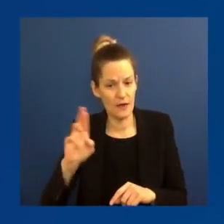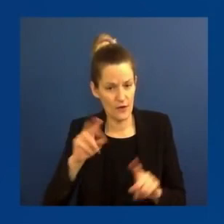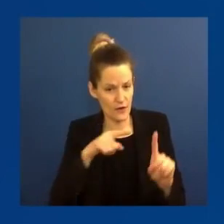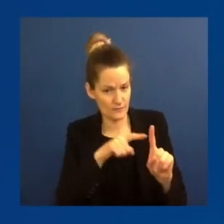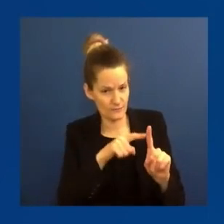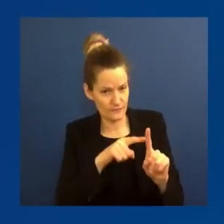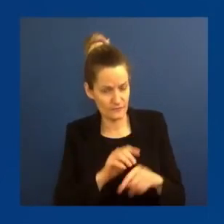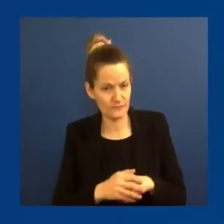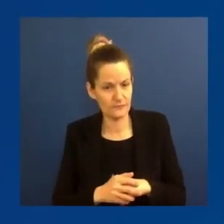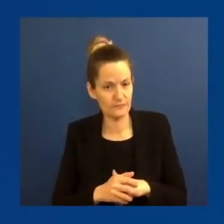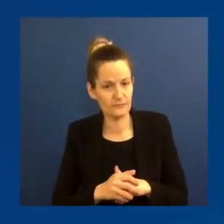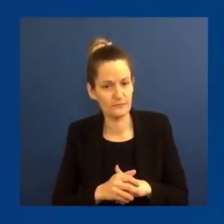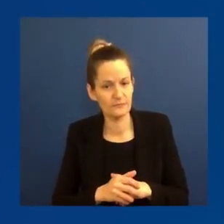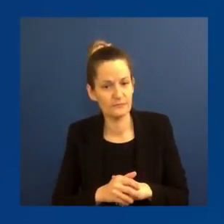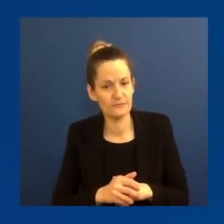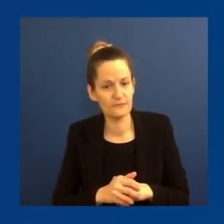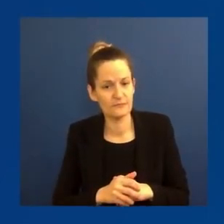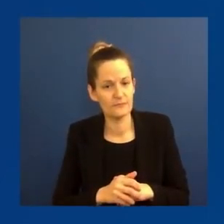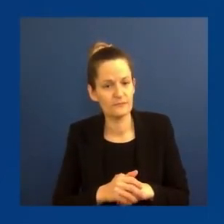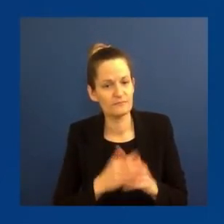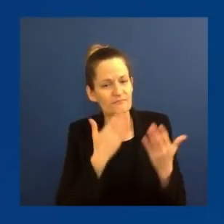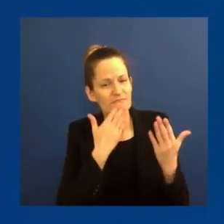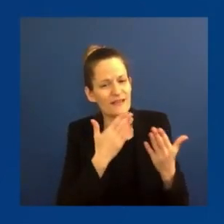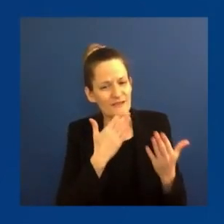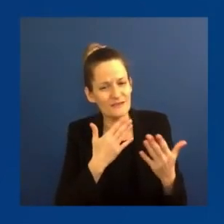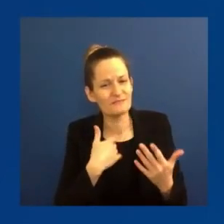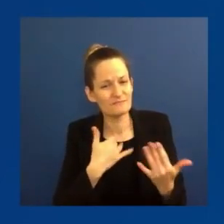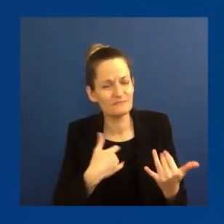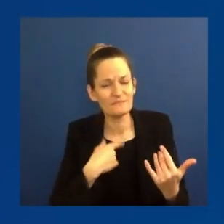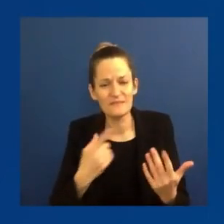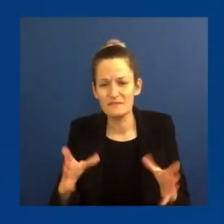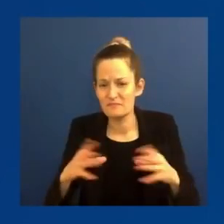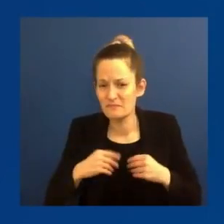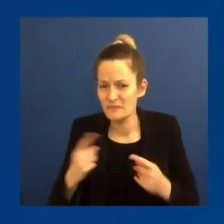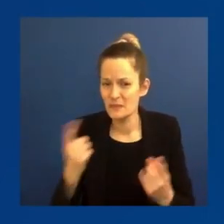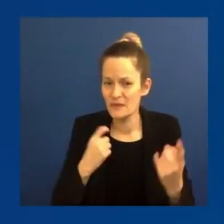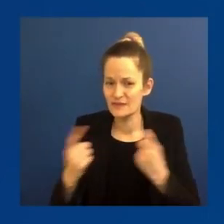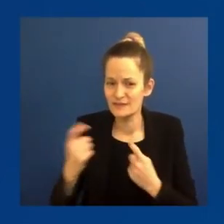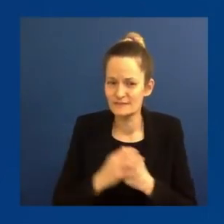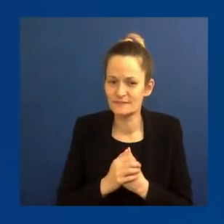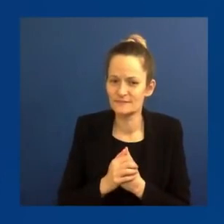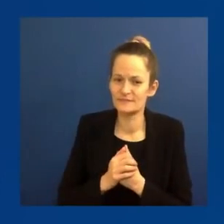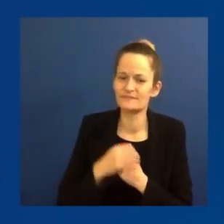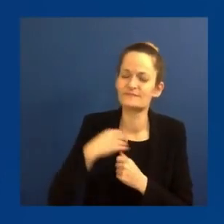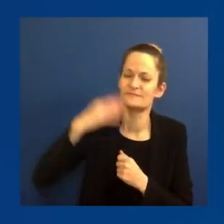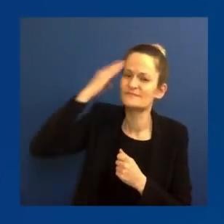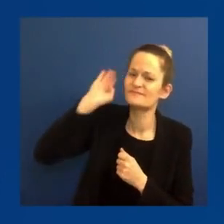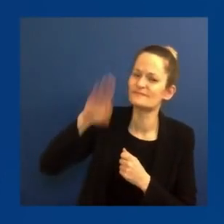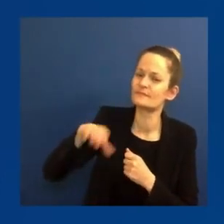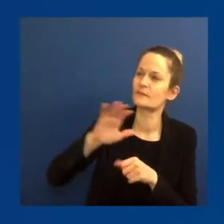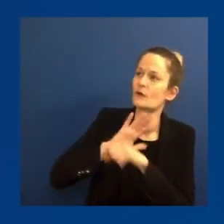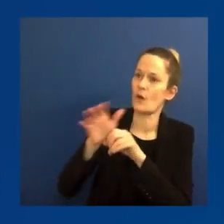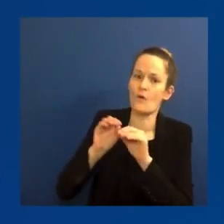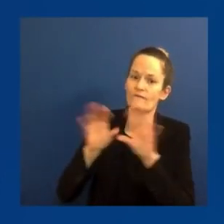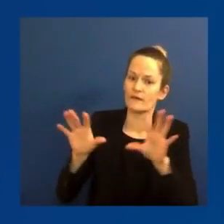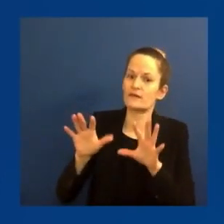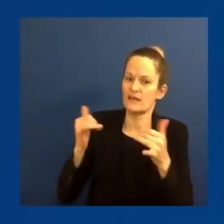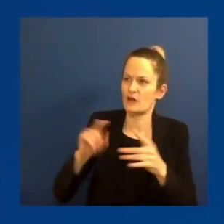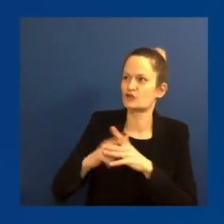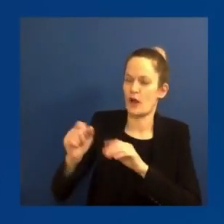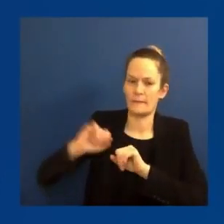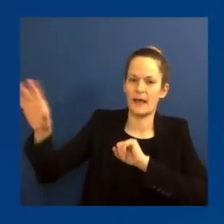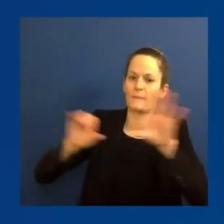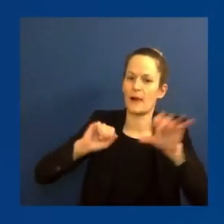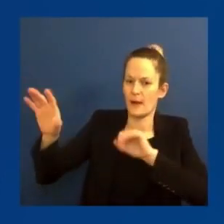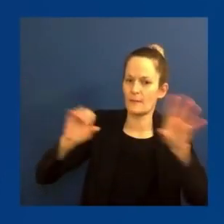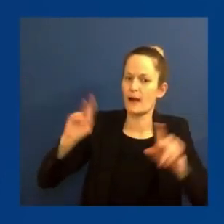Thanks so much for taking my question. I know that COVID tests have begun to ship out to people's homes. I'm wondering